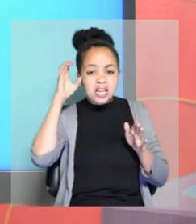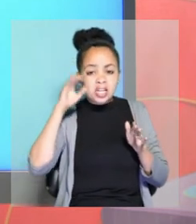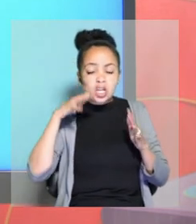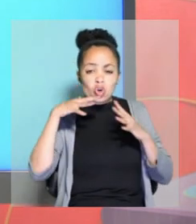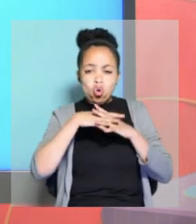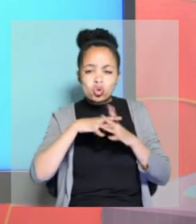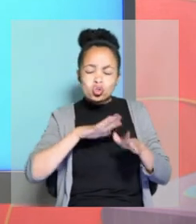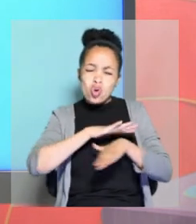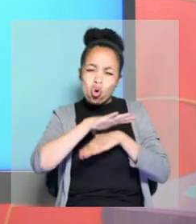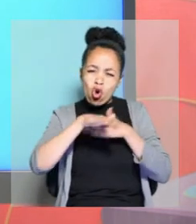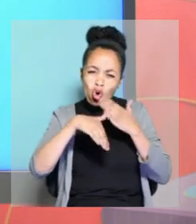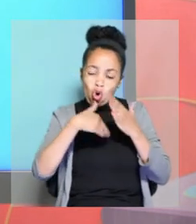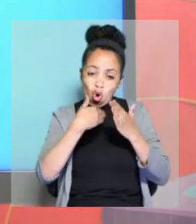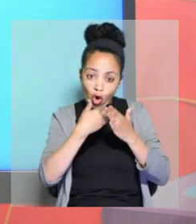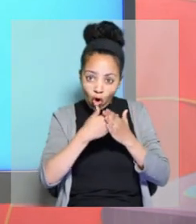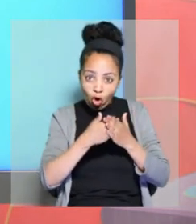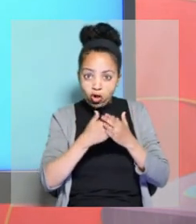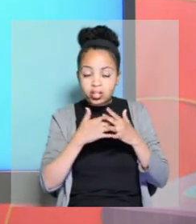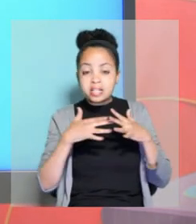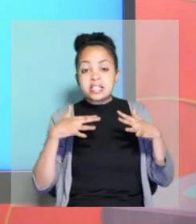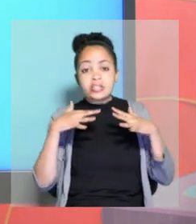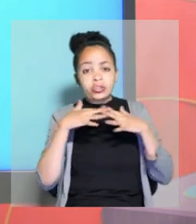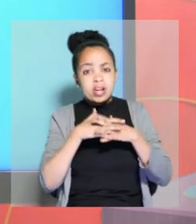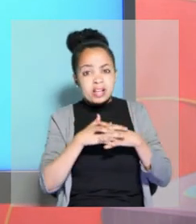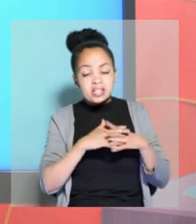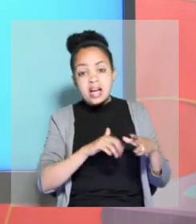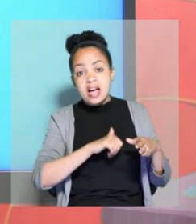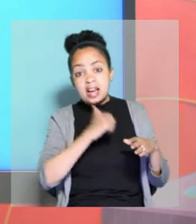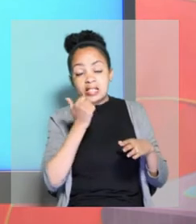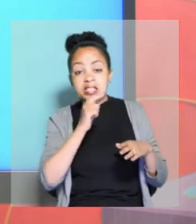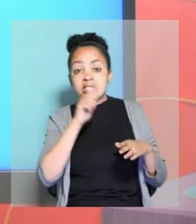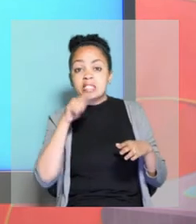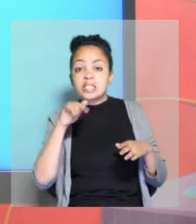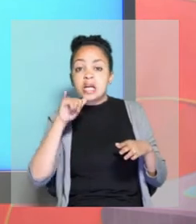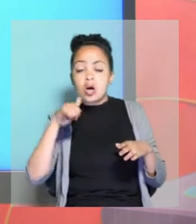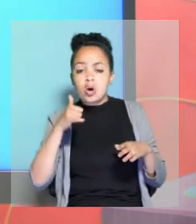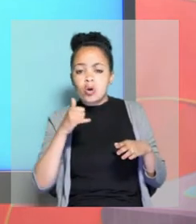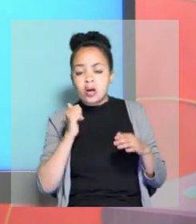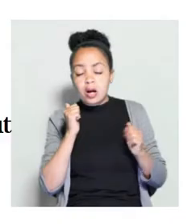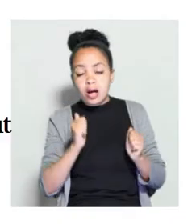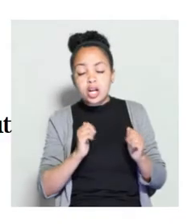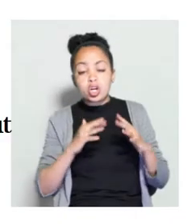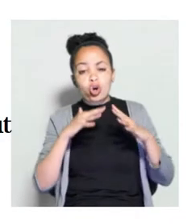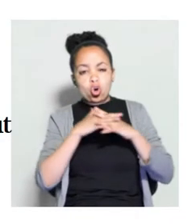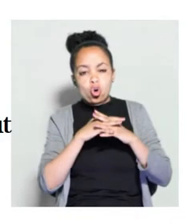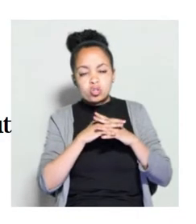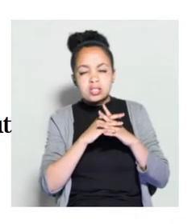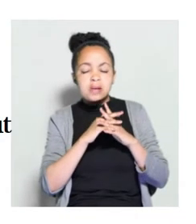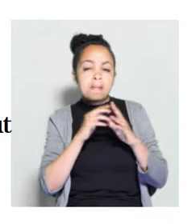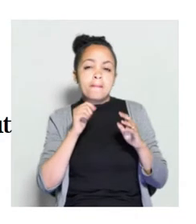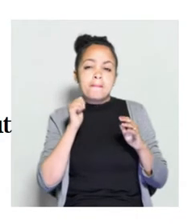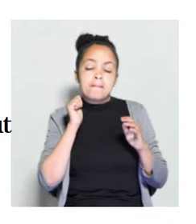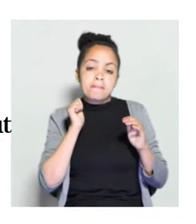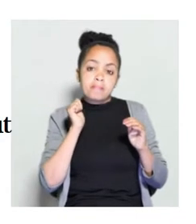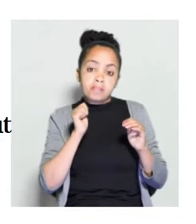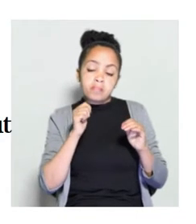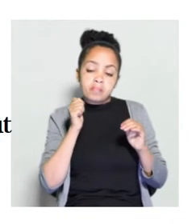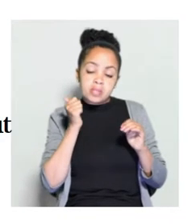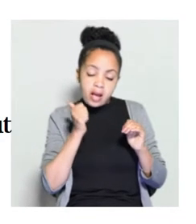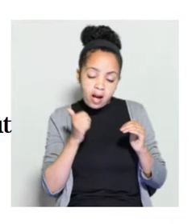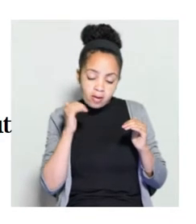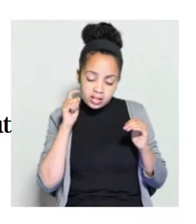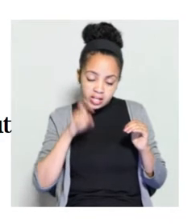all traits when homozygous character and another homozygous character become crossed, they can be masked in F1